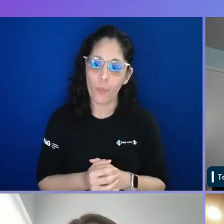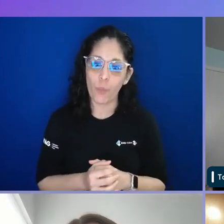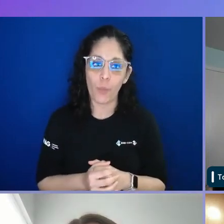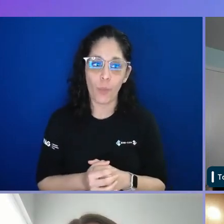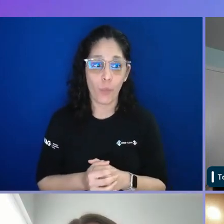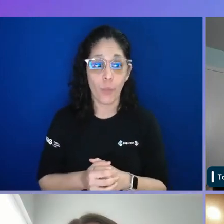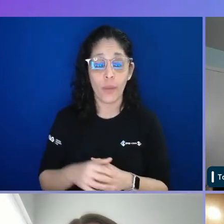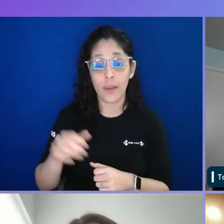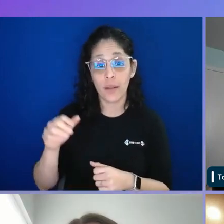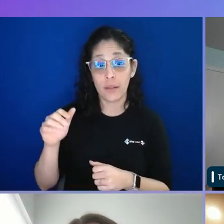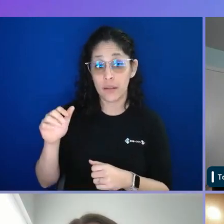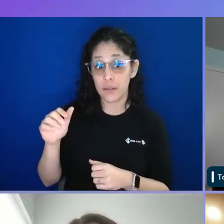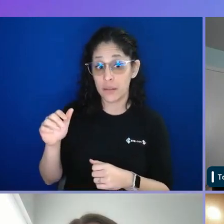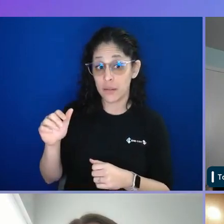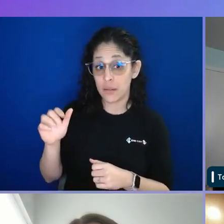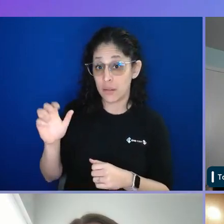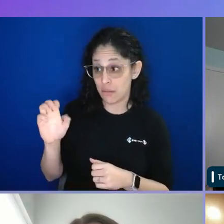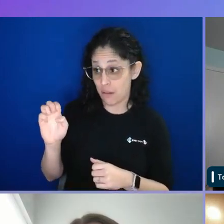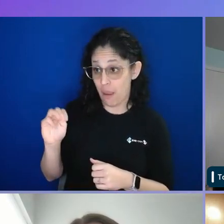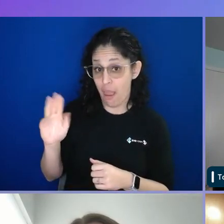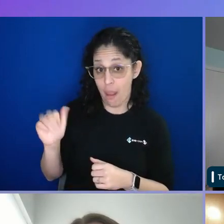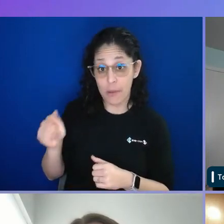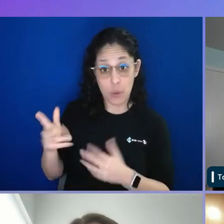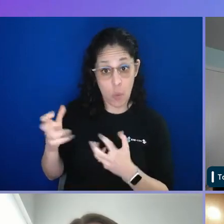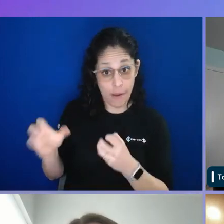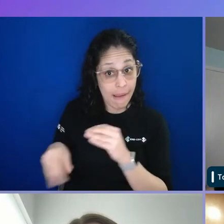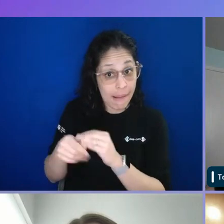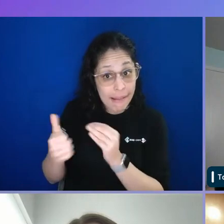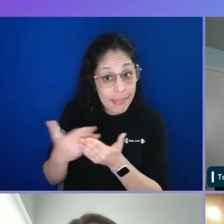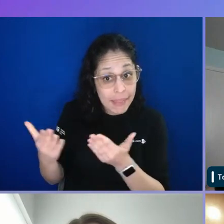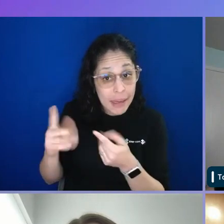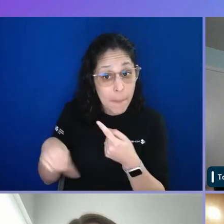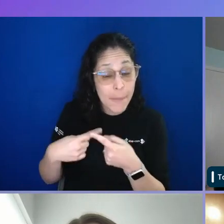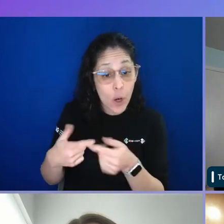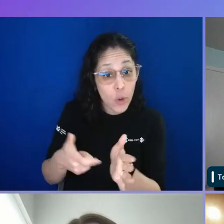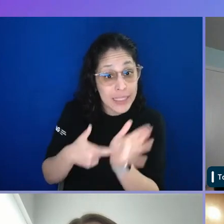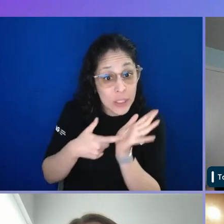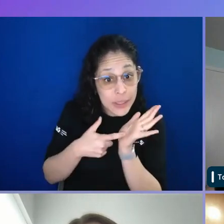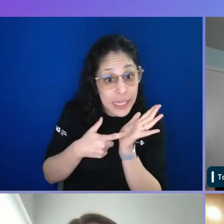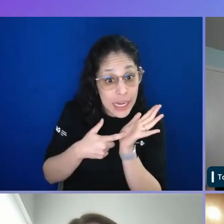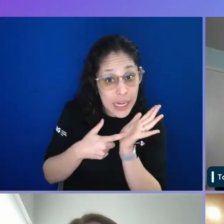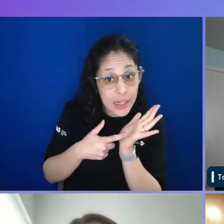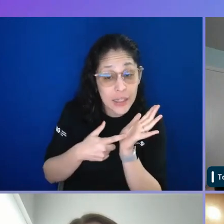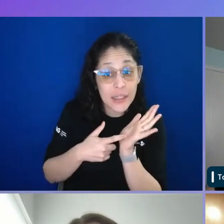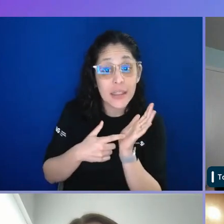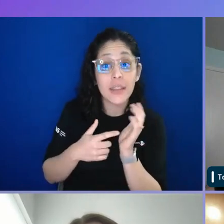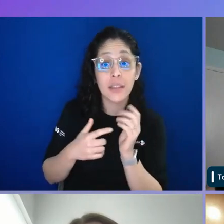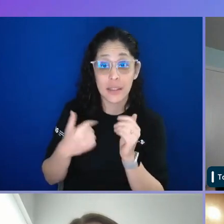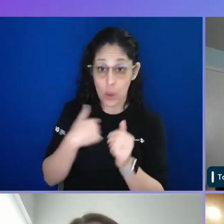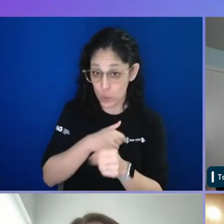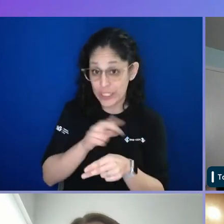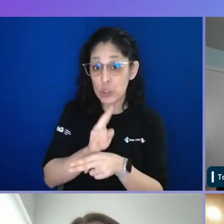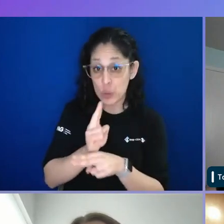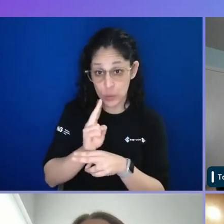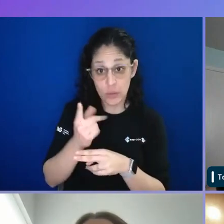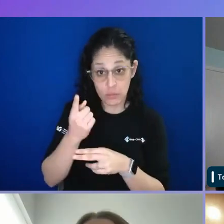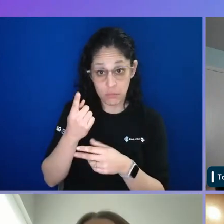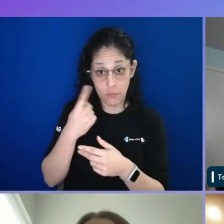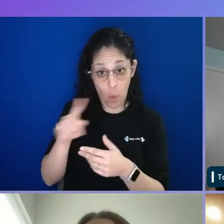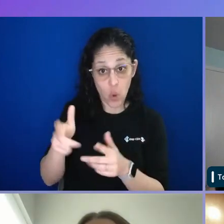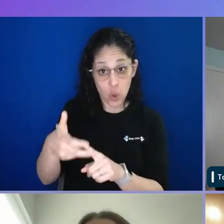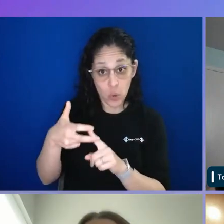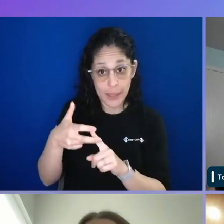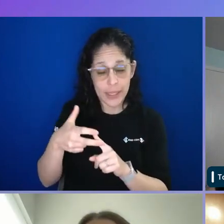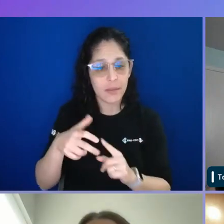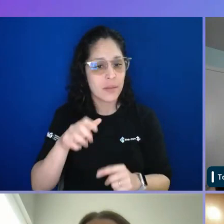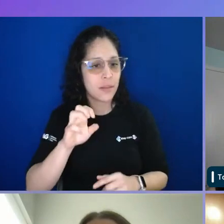Anything, Emma, you want to add in terms of like criteria that was used for recruitment?